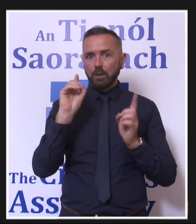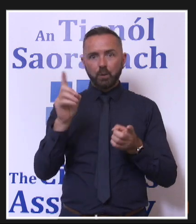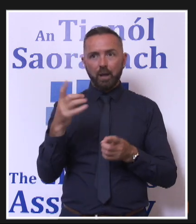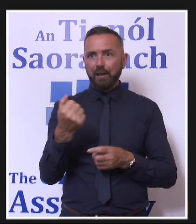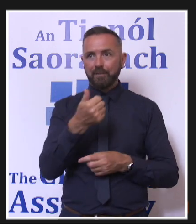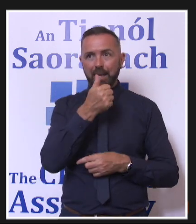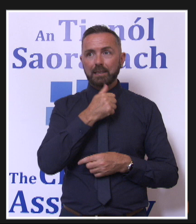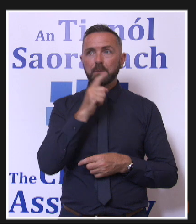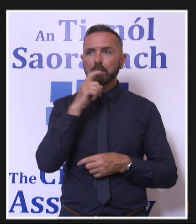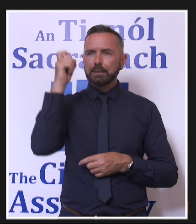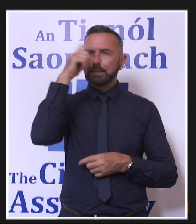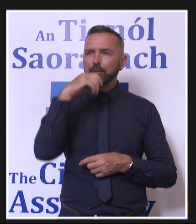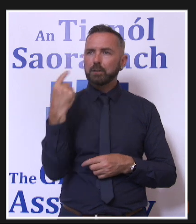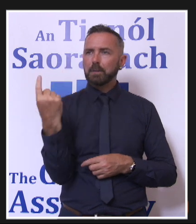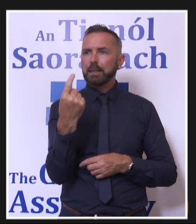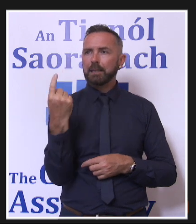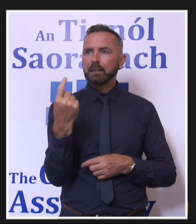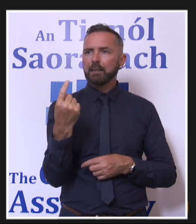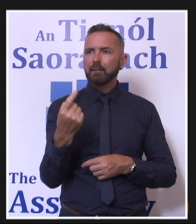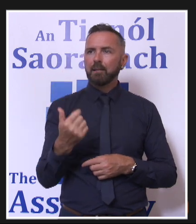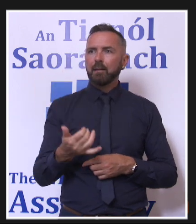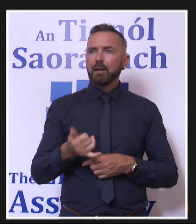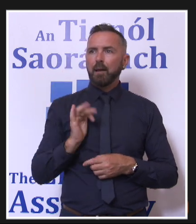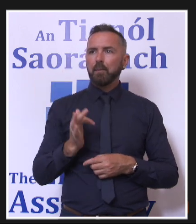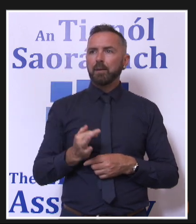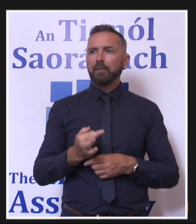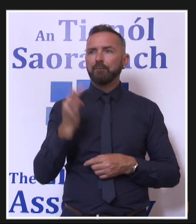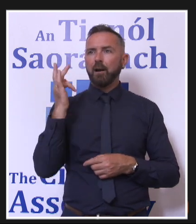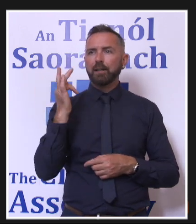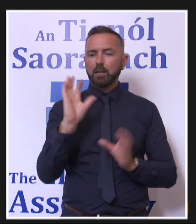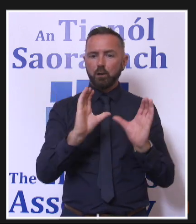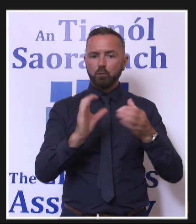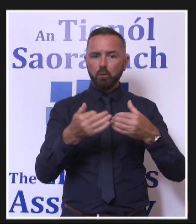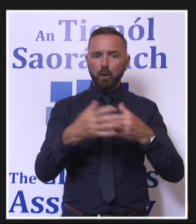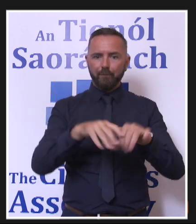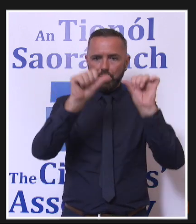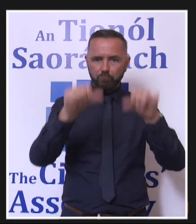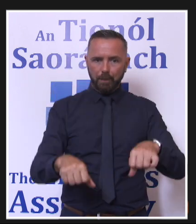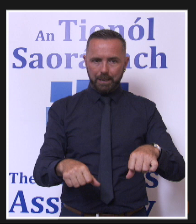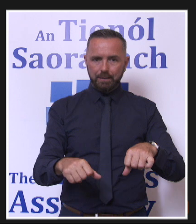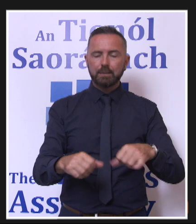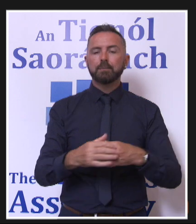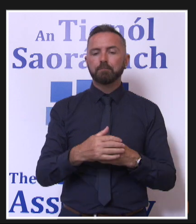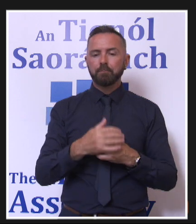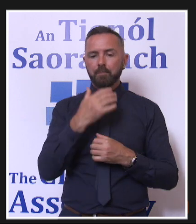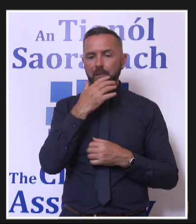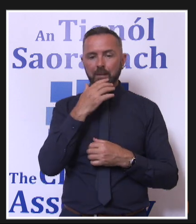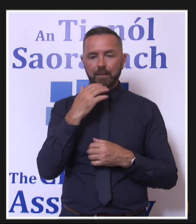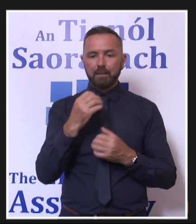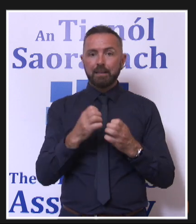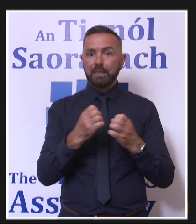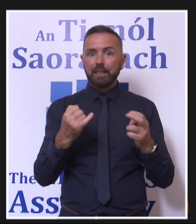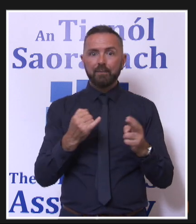very hard to be able to find the field of consensus. Even in, I